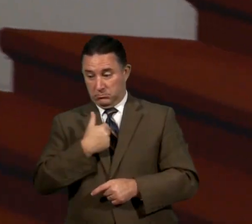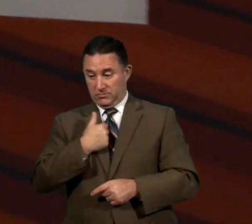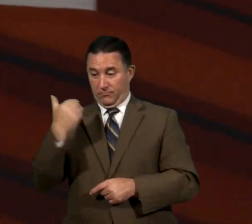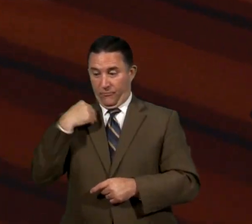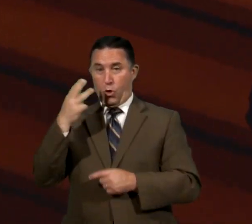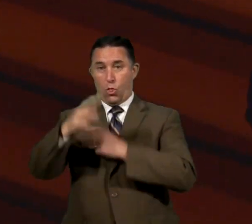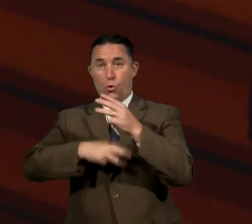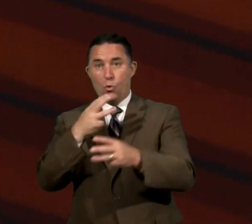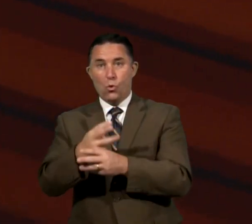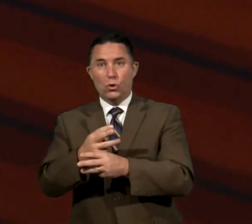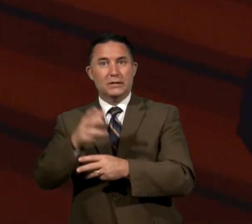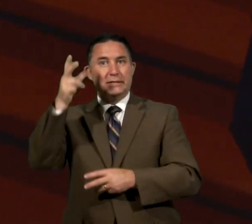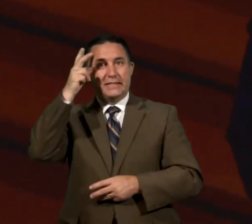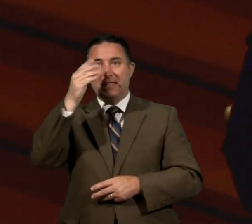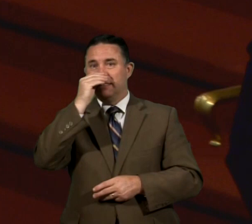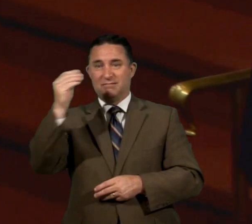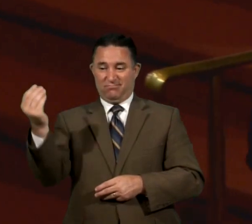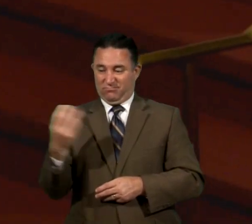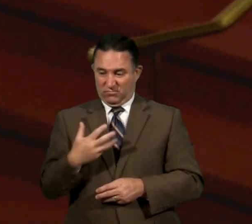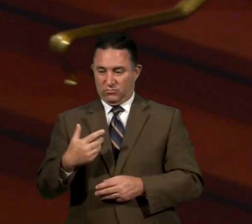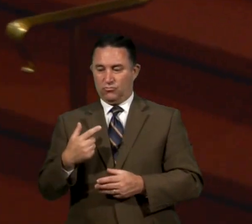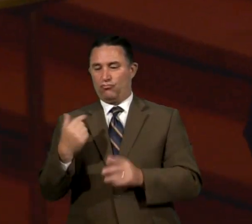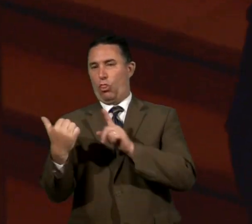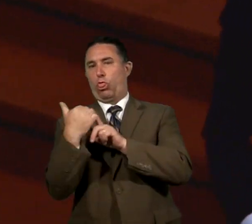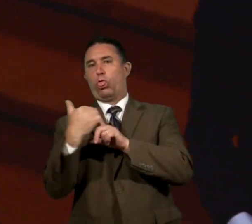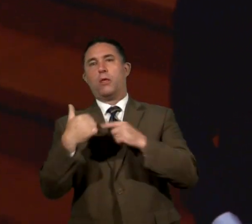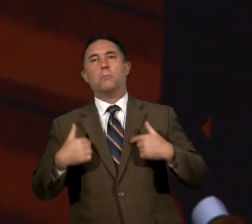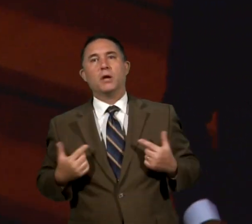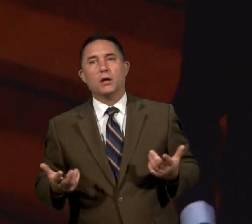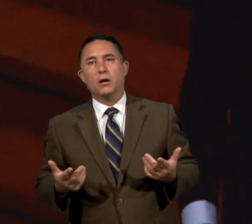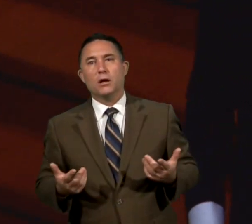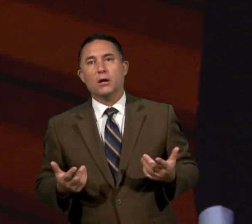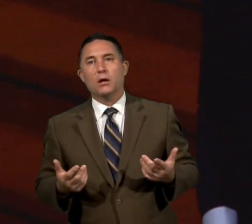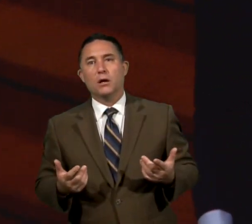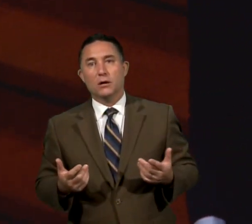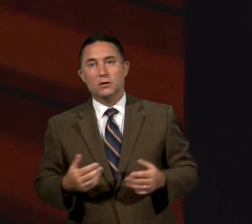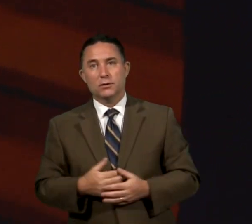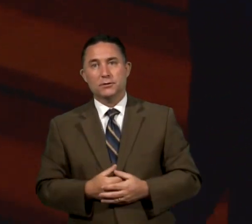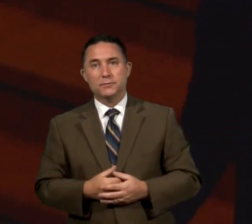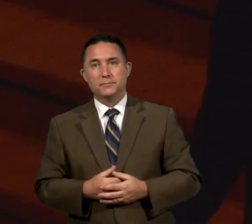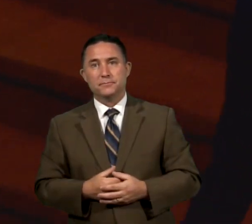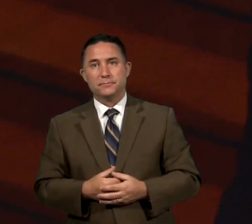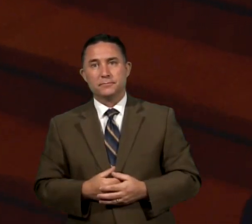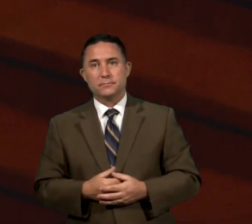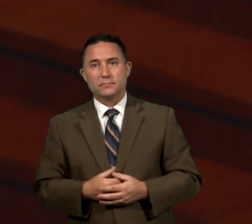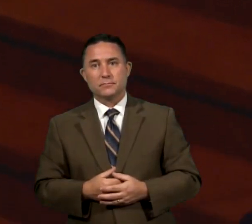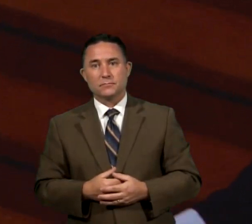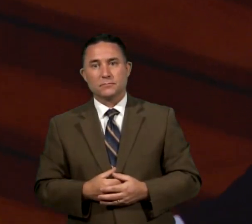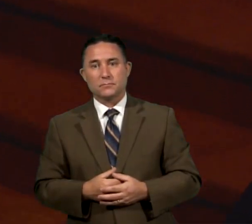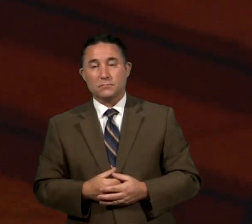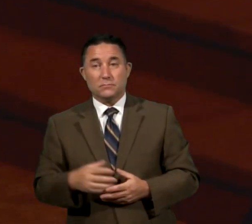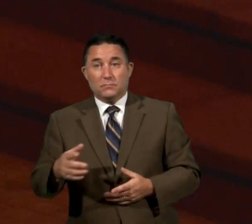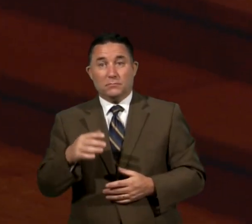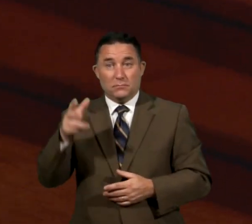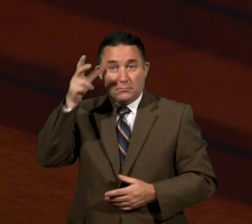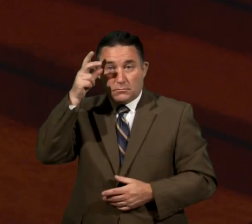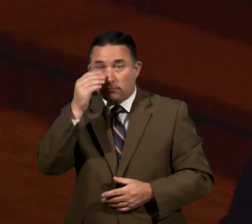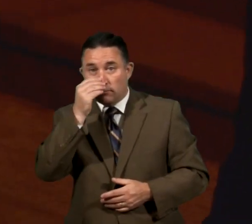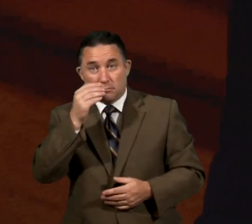world, Satan didn't care what he told me. Come on. That's good. He didn't